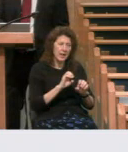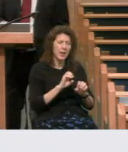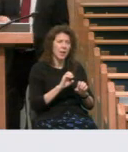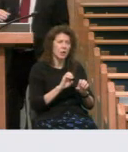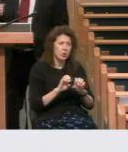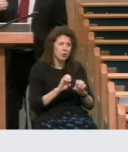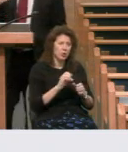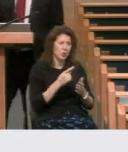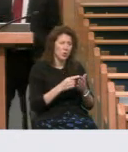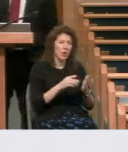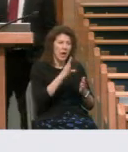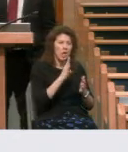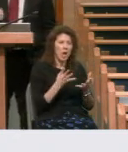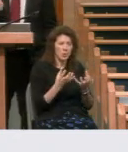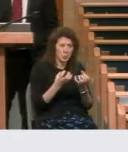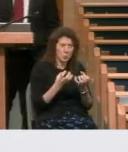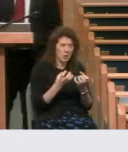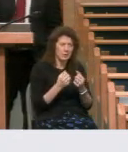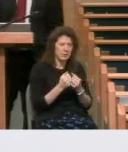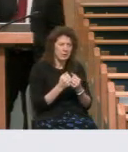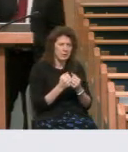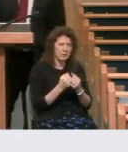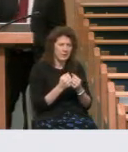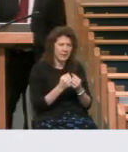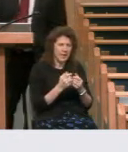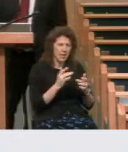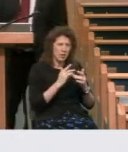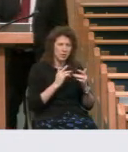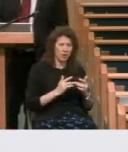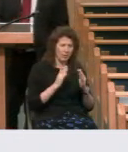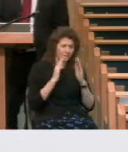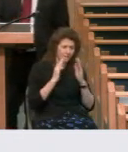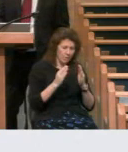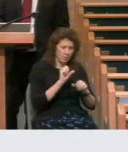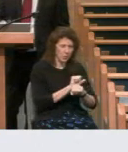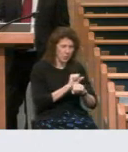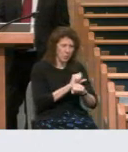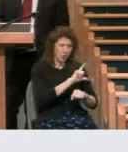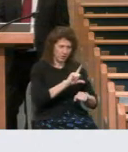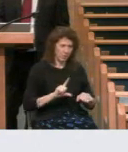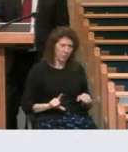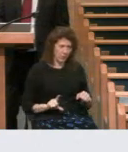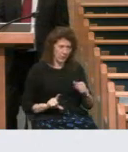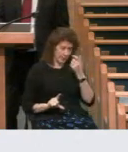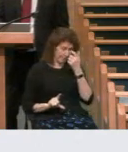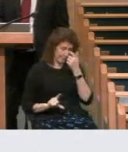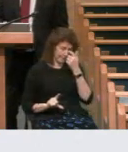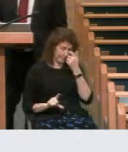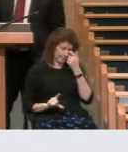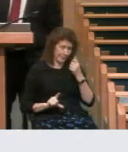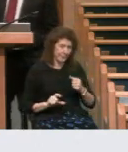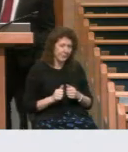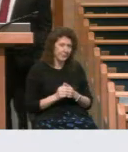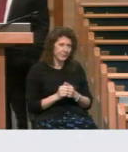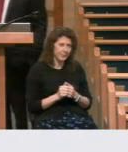done. But we see a man also that has a heart for the work of the Lord and for the kingdom of God, or for God's kingdom in that